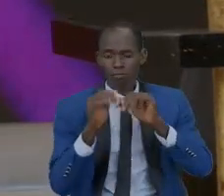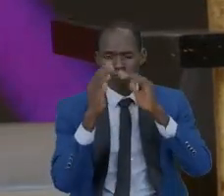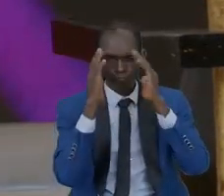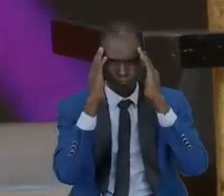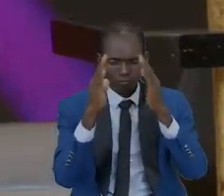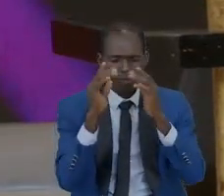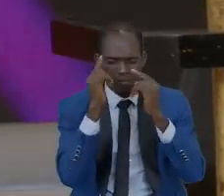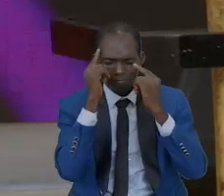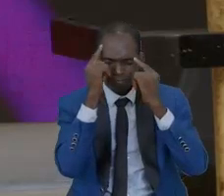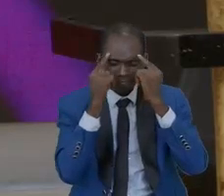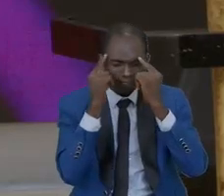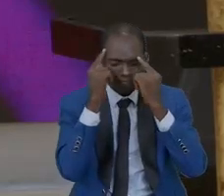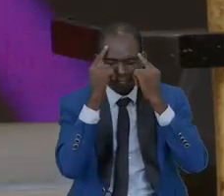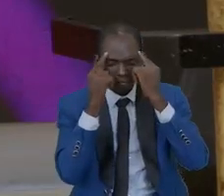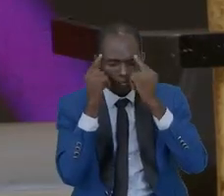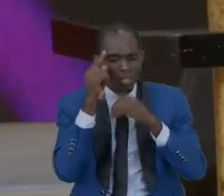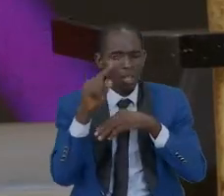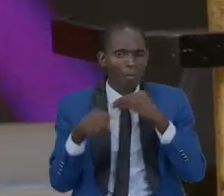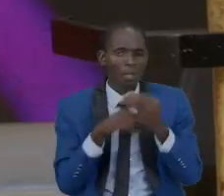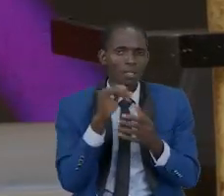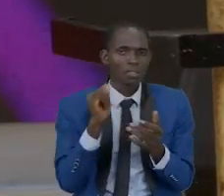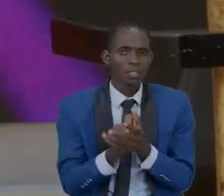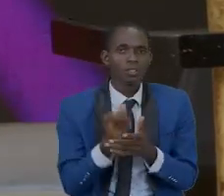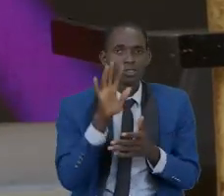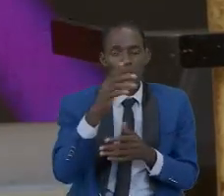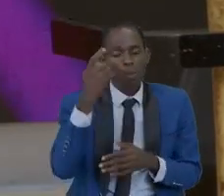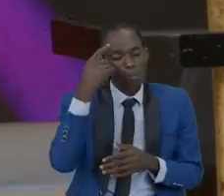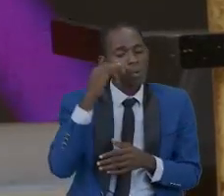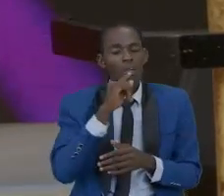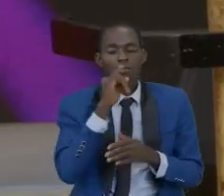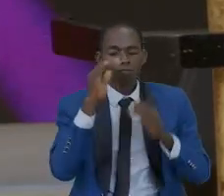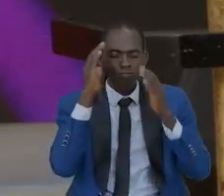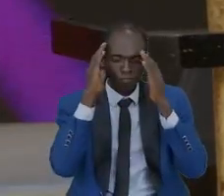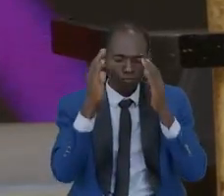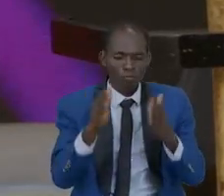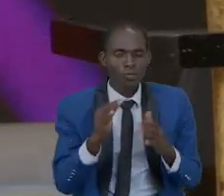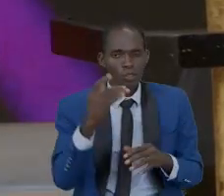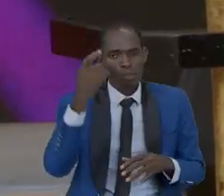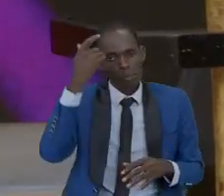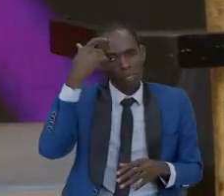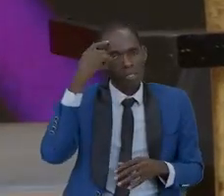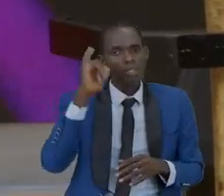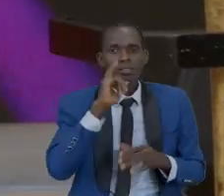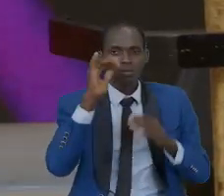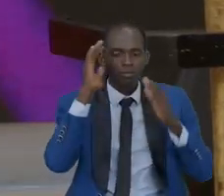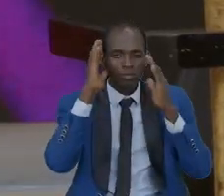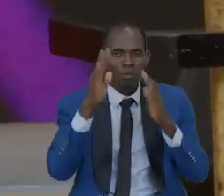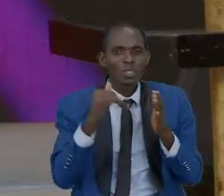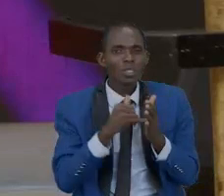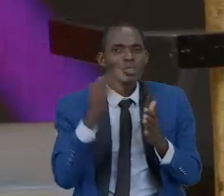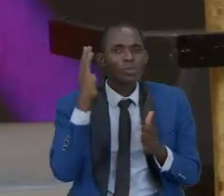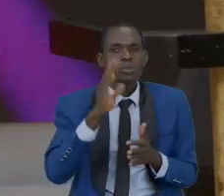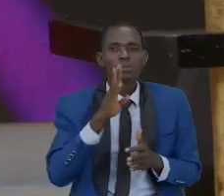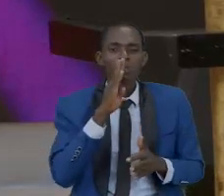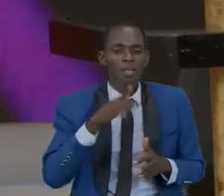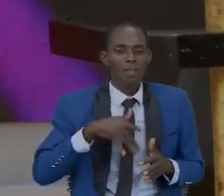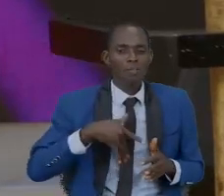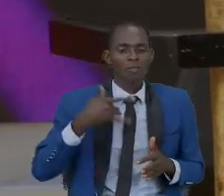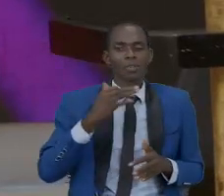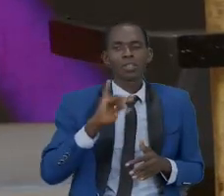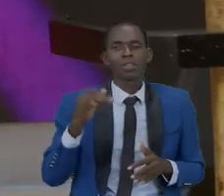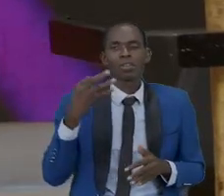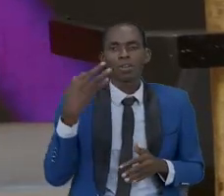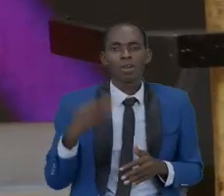thinking about that your thoughts and your focus will bring a feeling of it may be a feeling of rejection